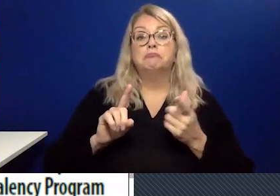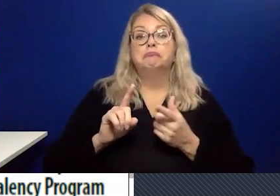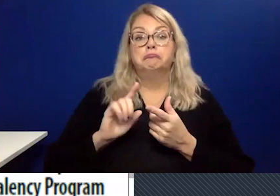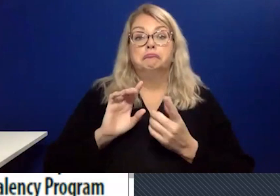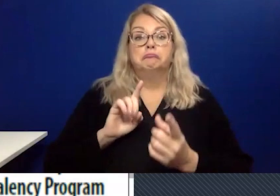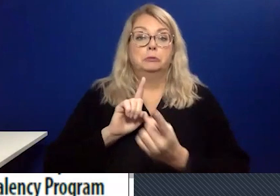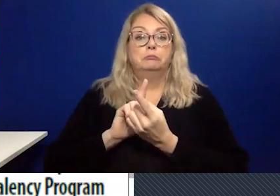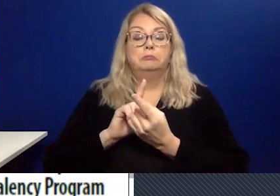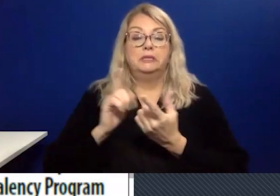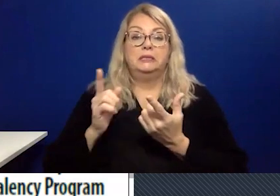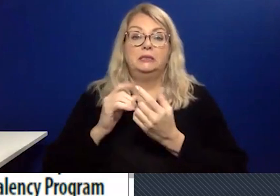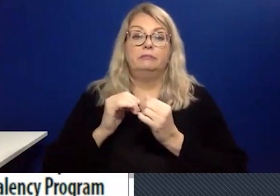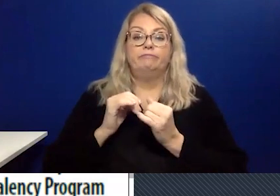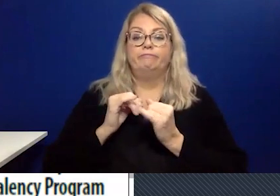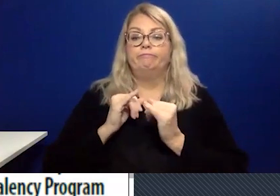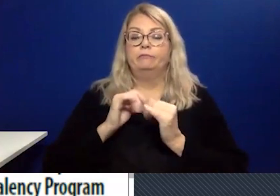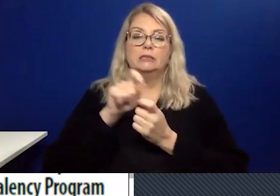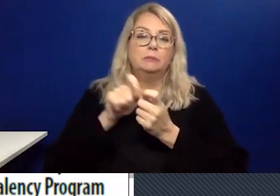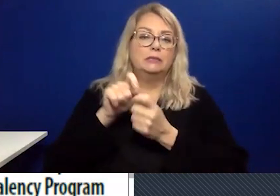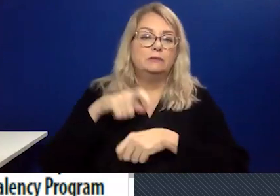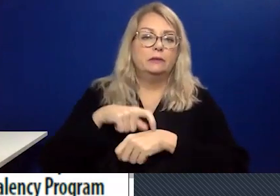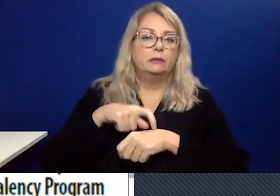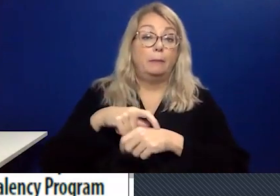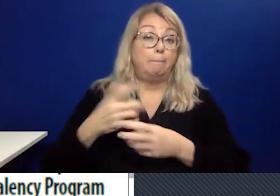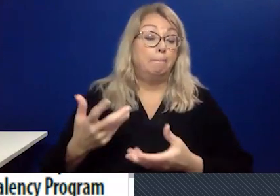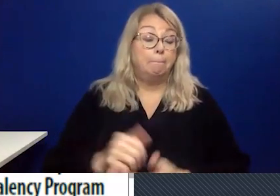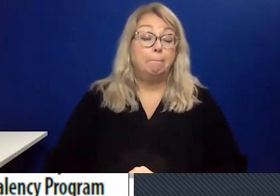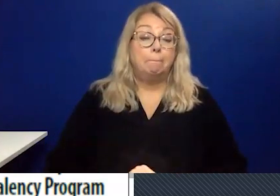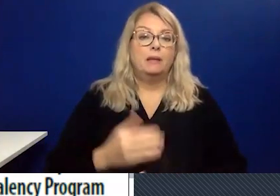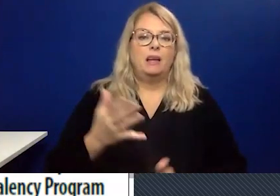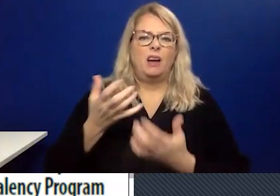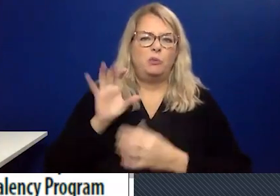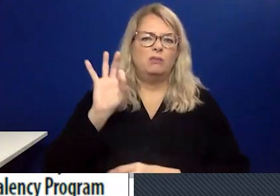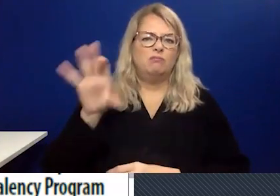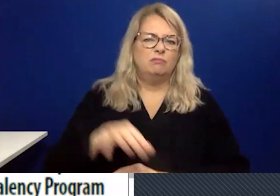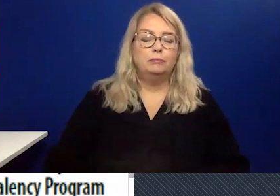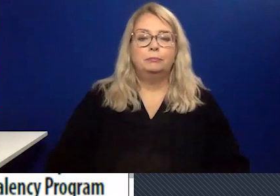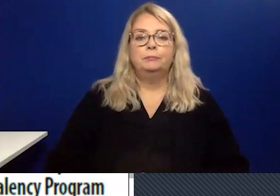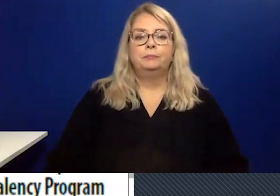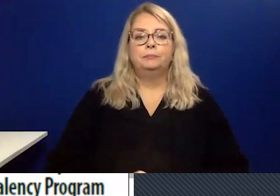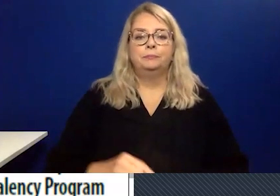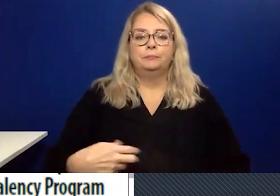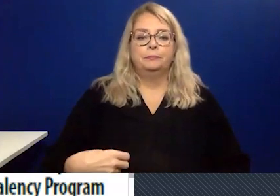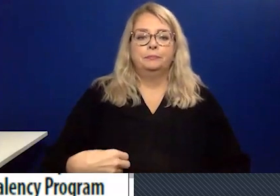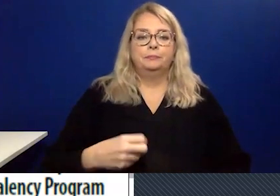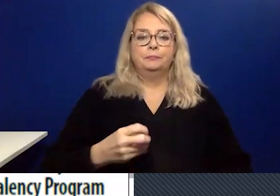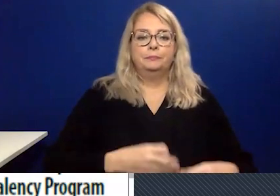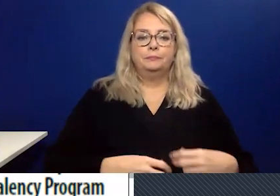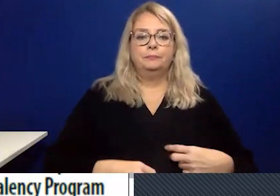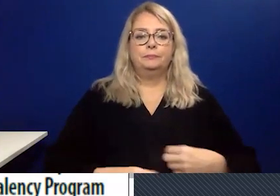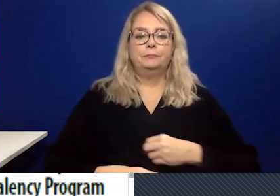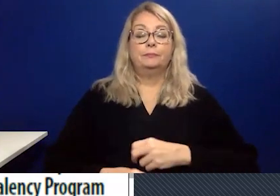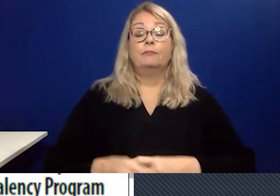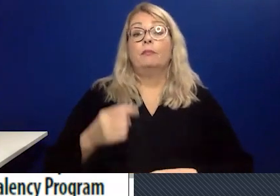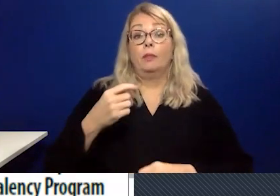appointment time with the student so that they're getting the support that they need. So just wanted to. Yeah, absolutely. Okay, so now you know,